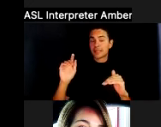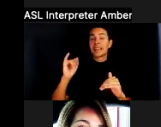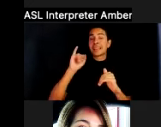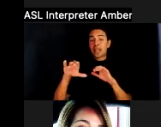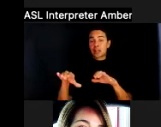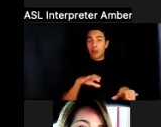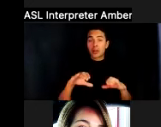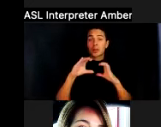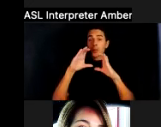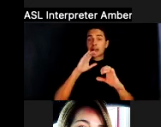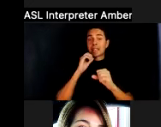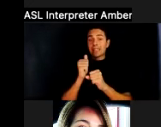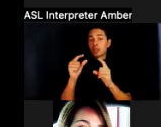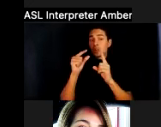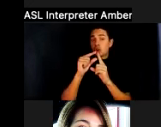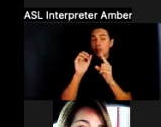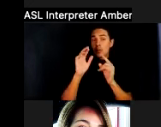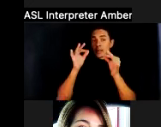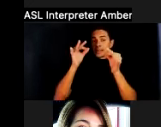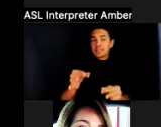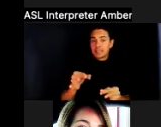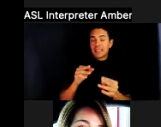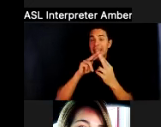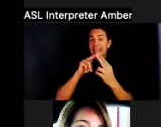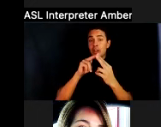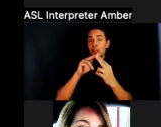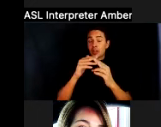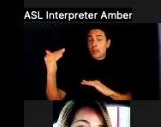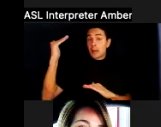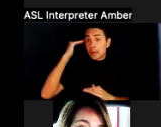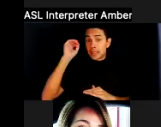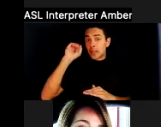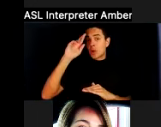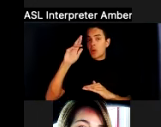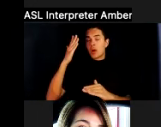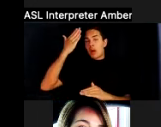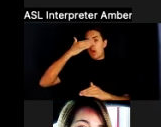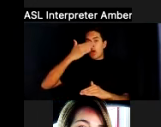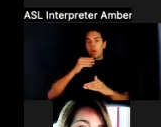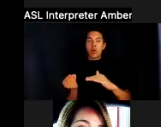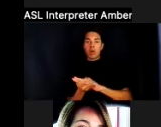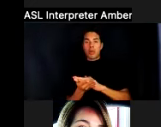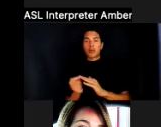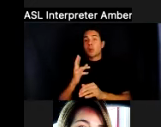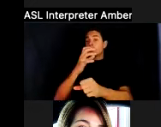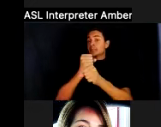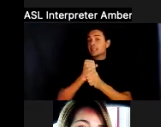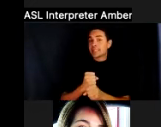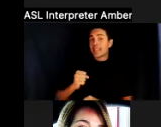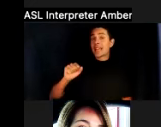either explicitly or implicitly of obtaining employment, public accommodations or public